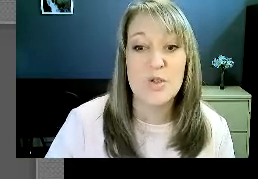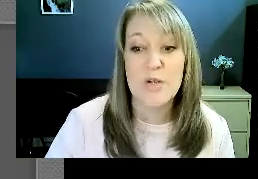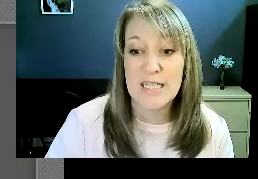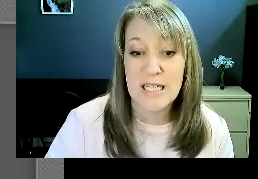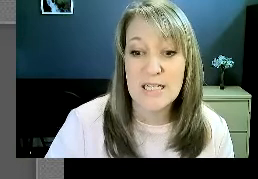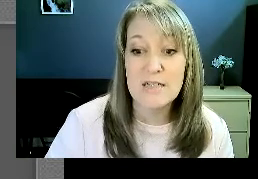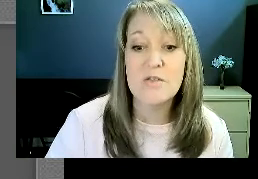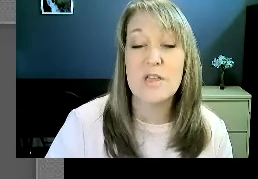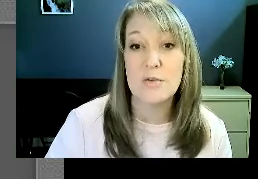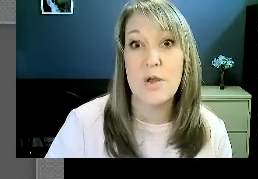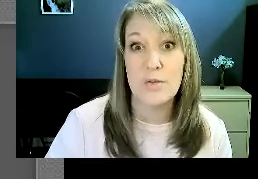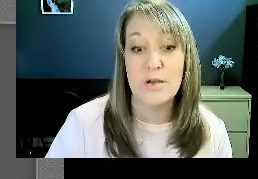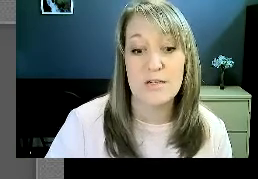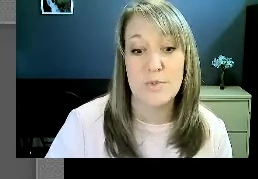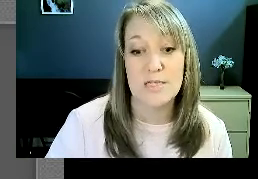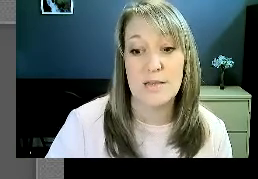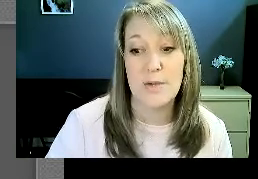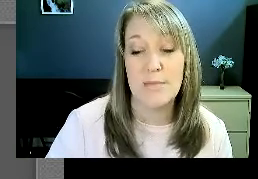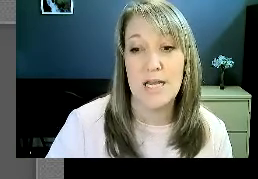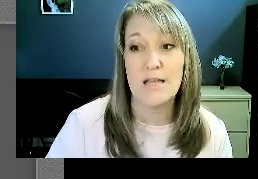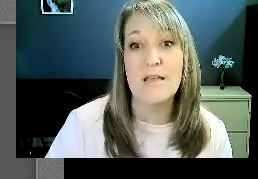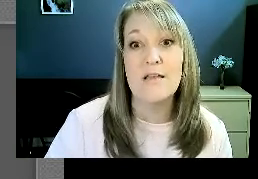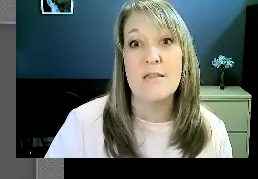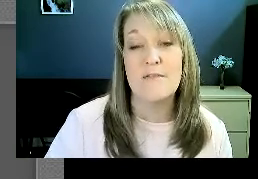produced correctly so that you know that you're expressing the